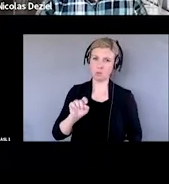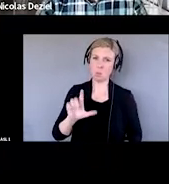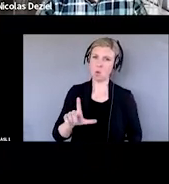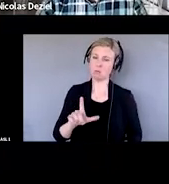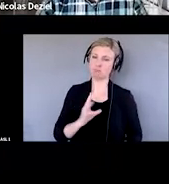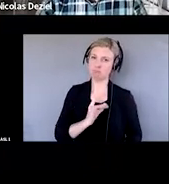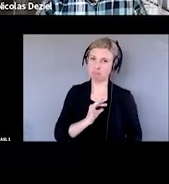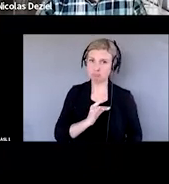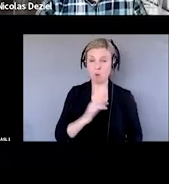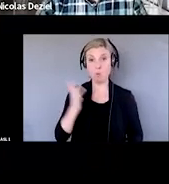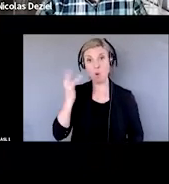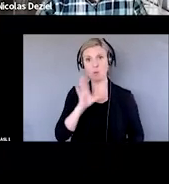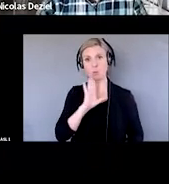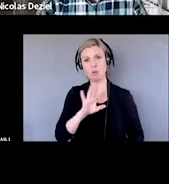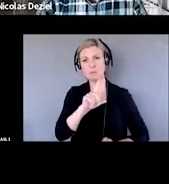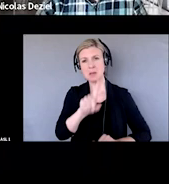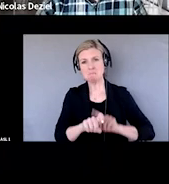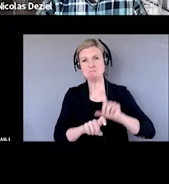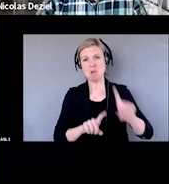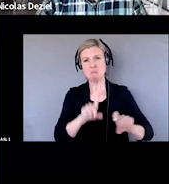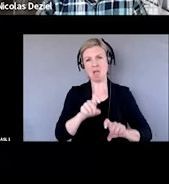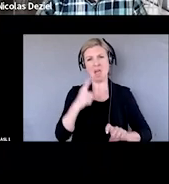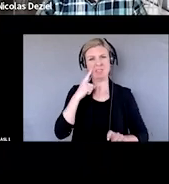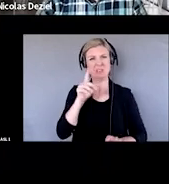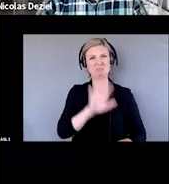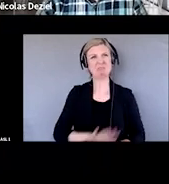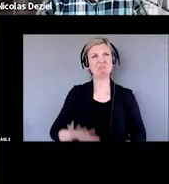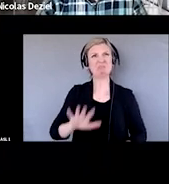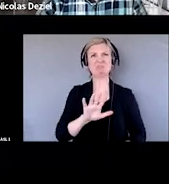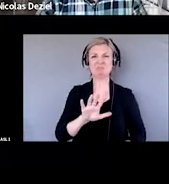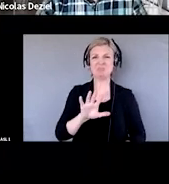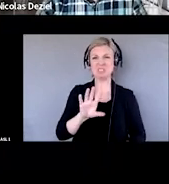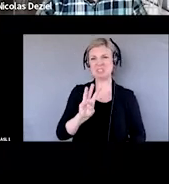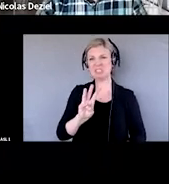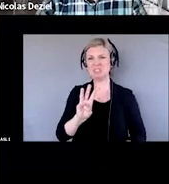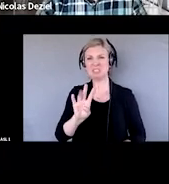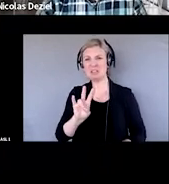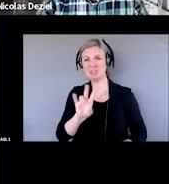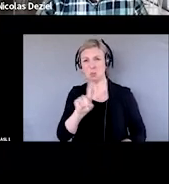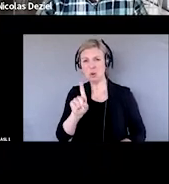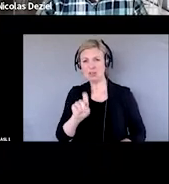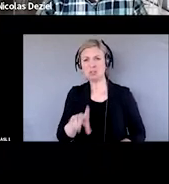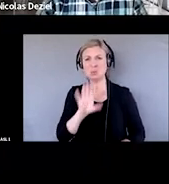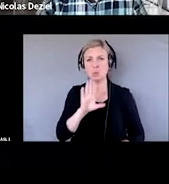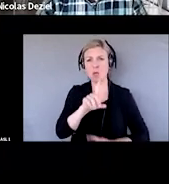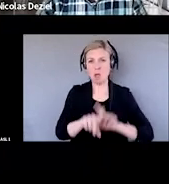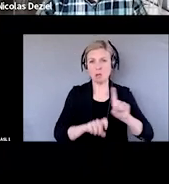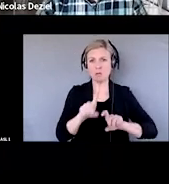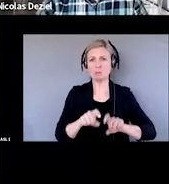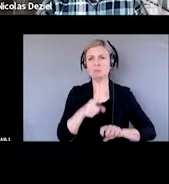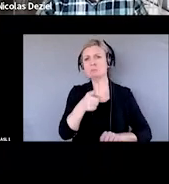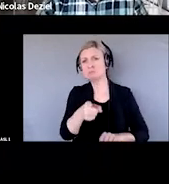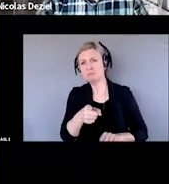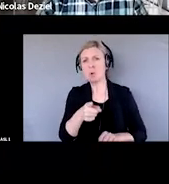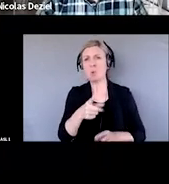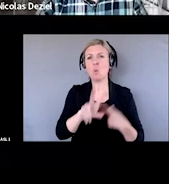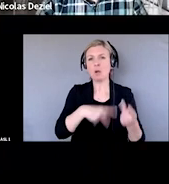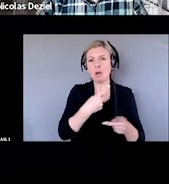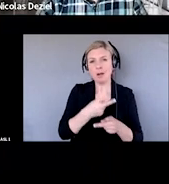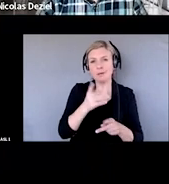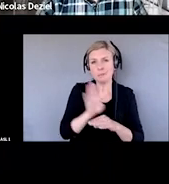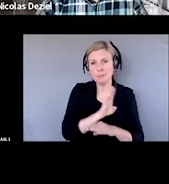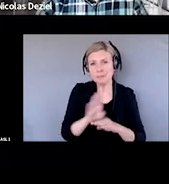half a dozen questions for your own profile. So what kind of business you are, how many people are employed, do you have any